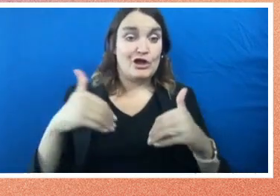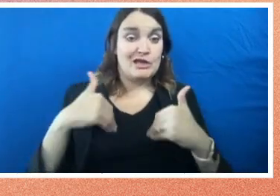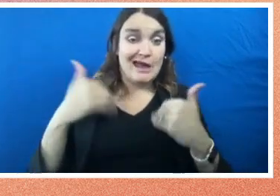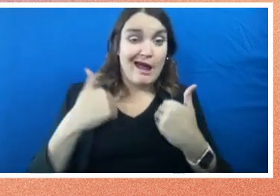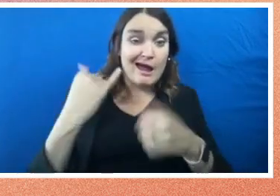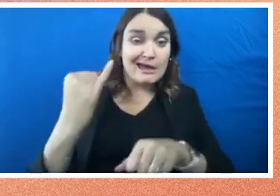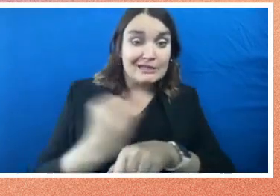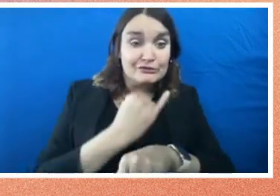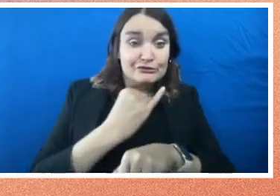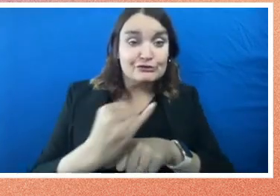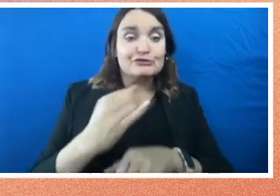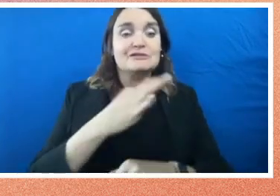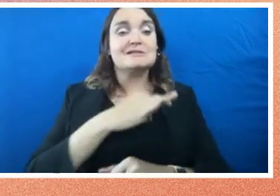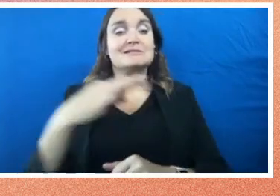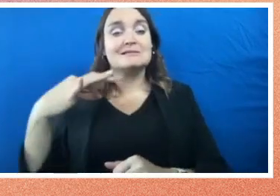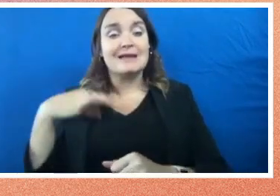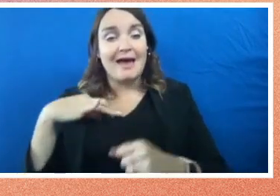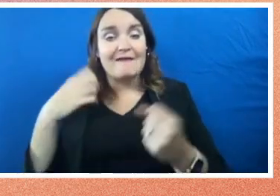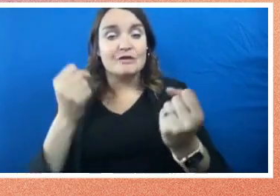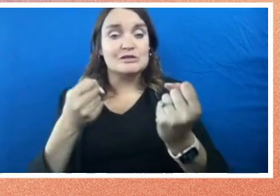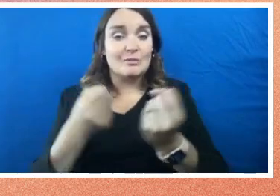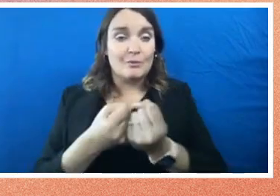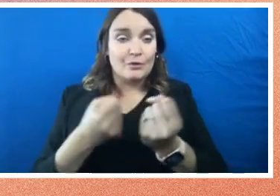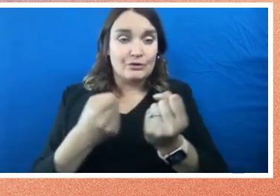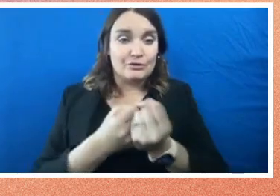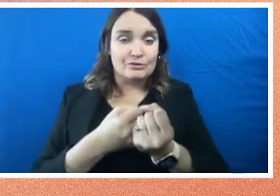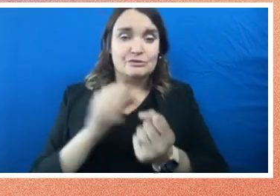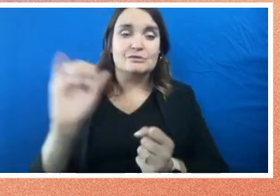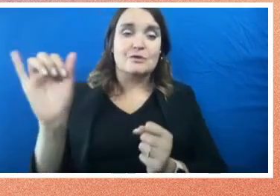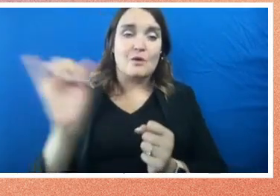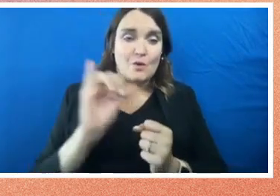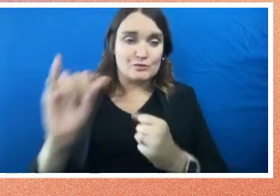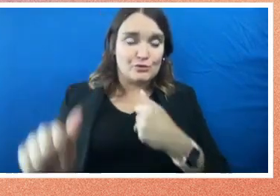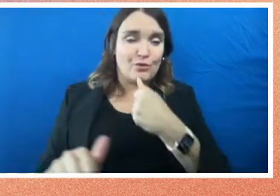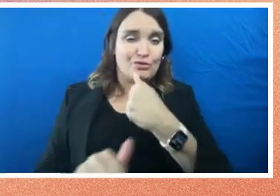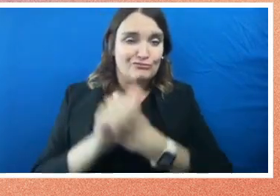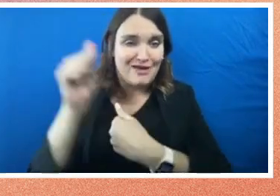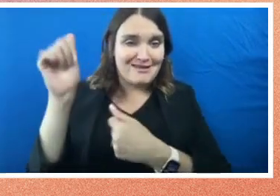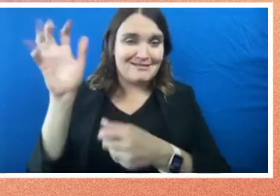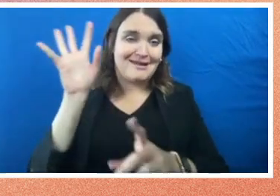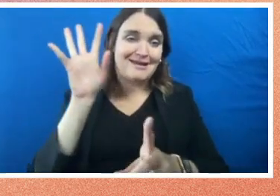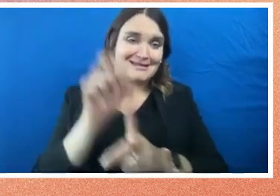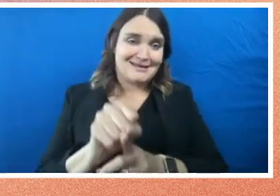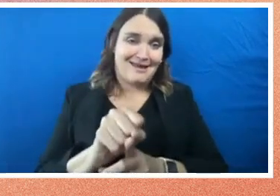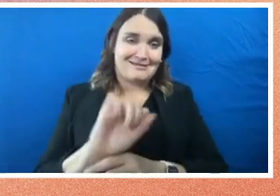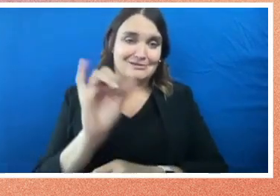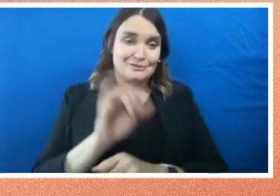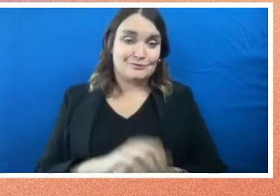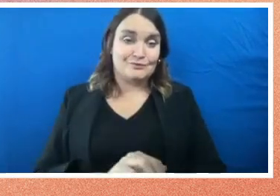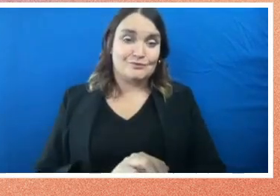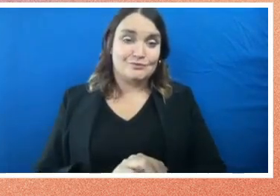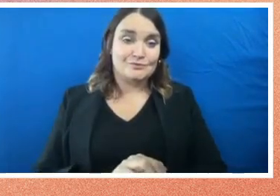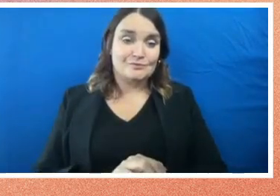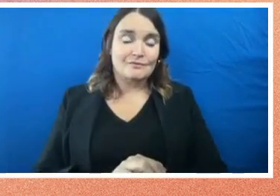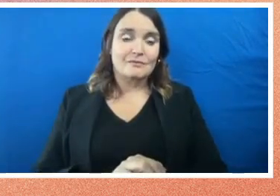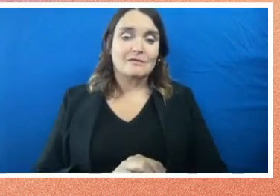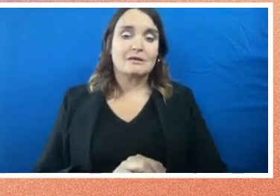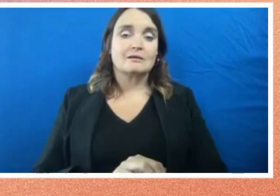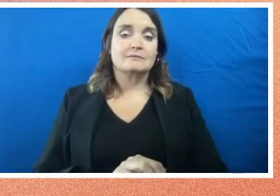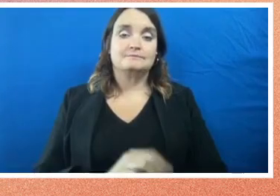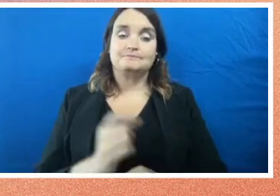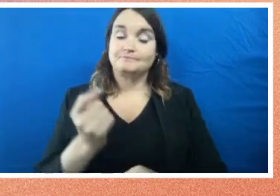and supporters have also been threatened and attacked. But make no